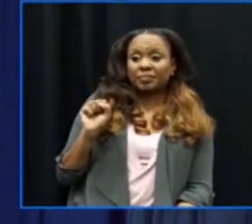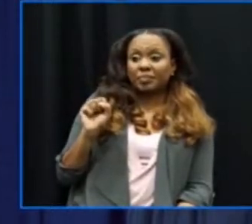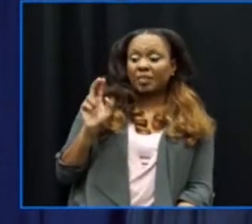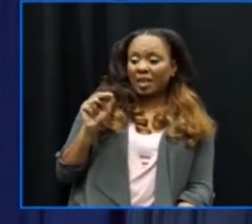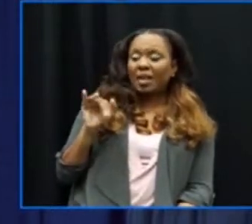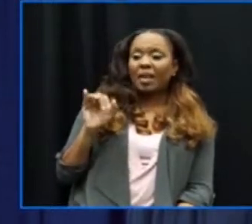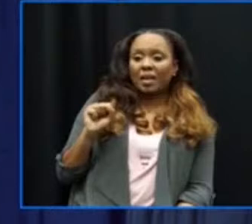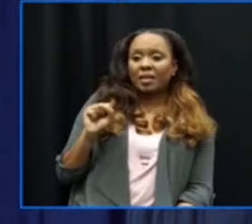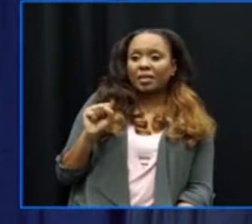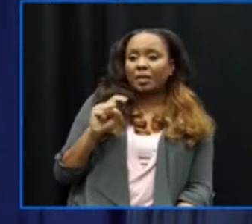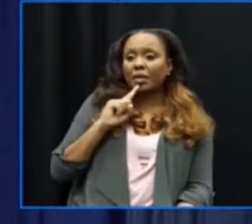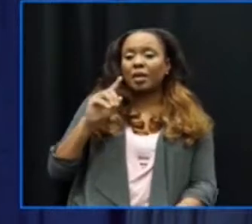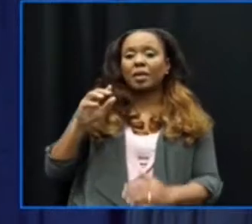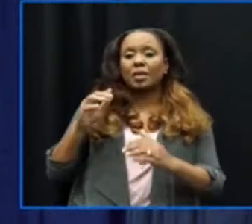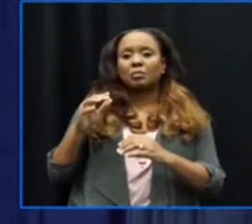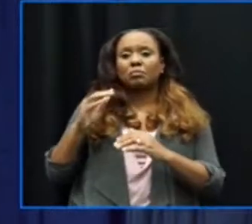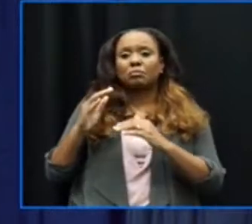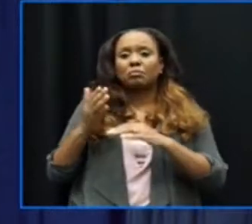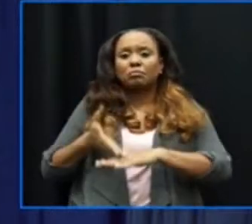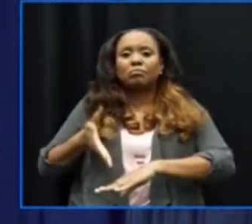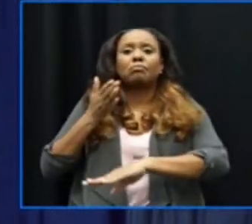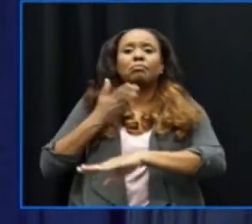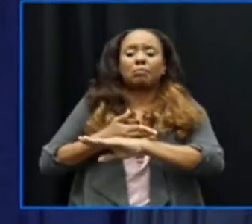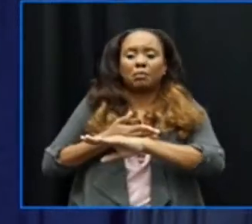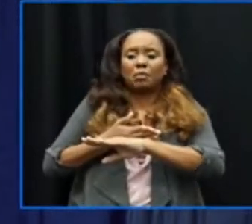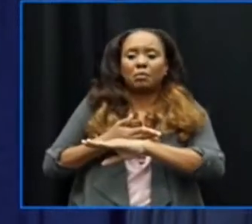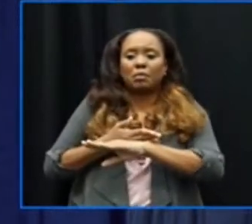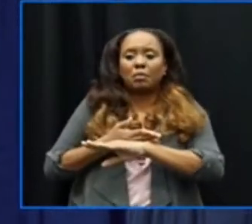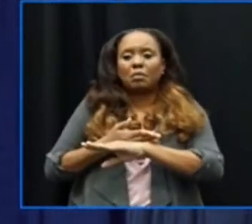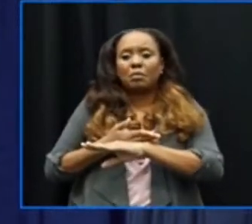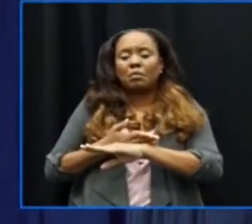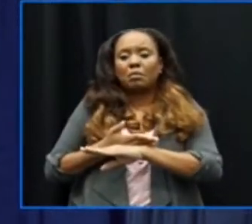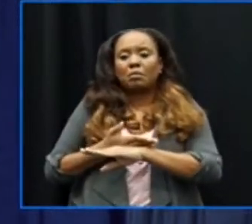the standard of life of a public officer.